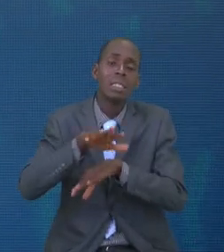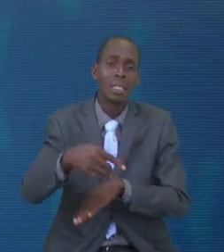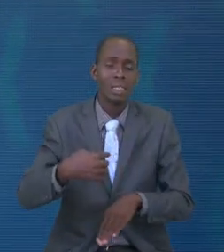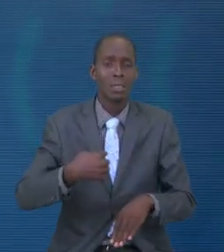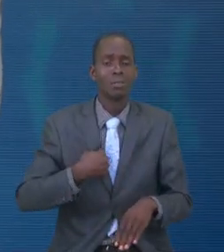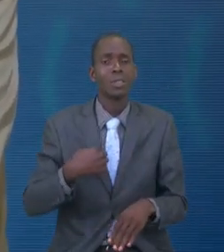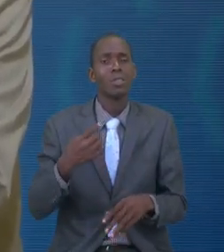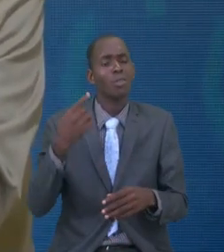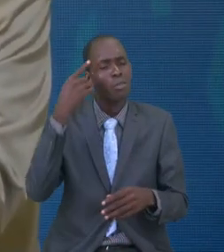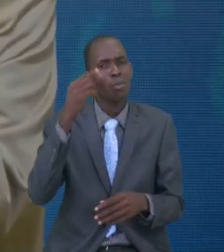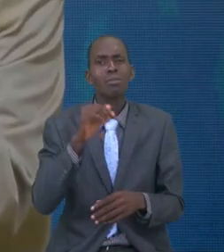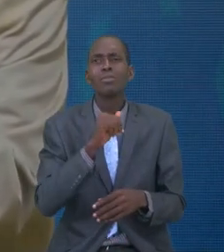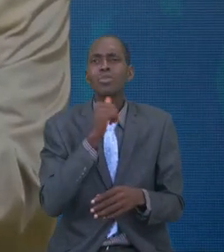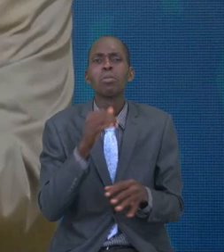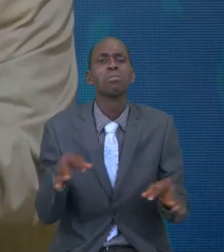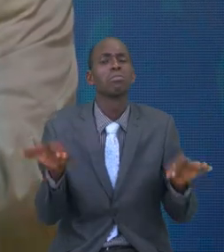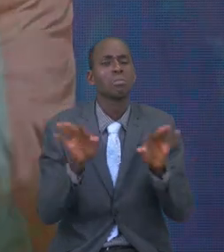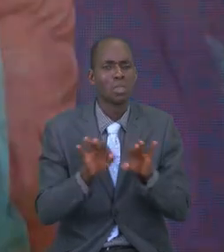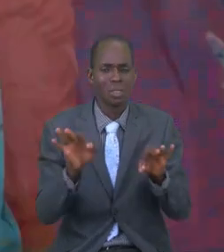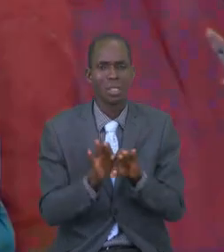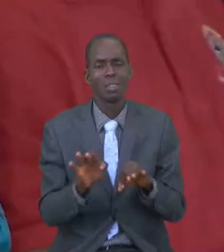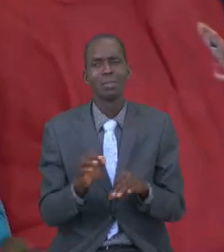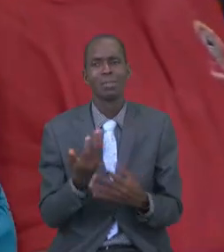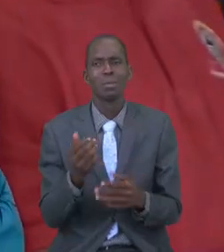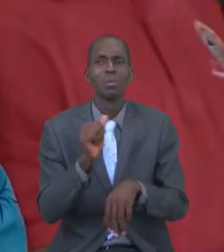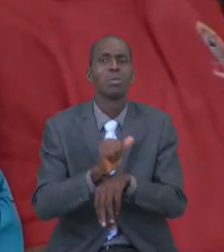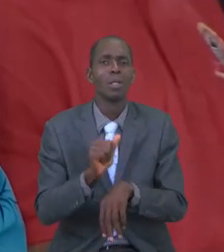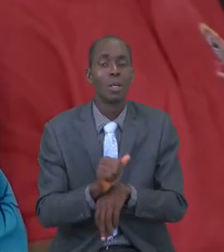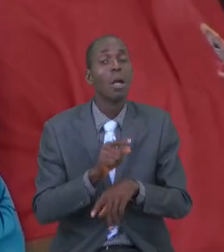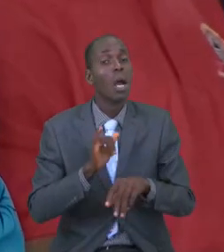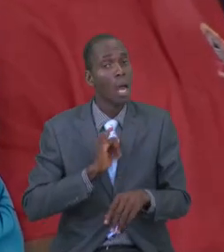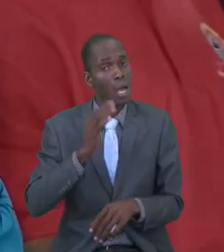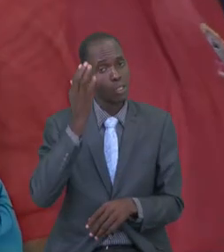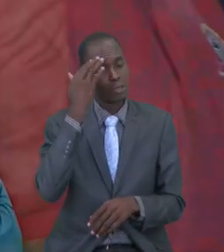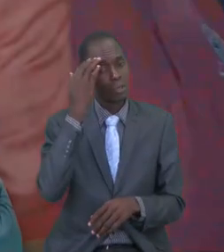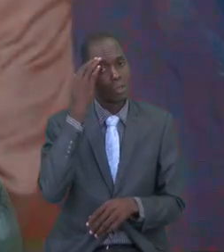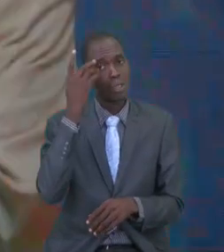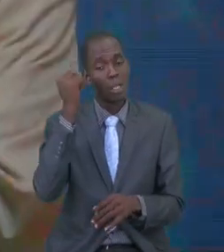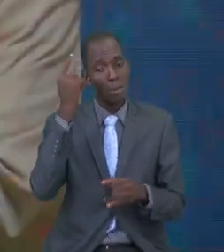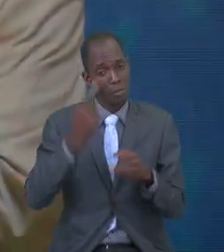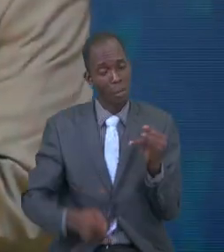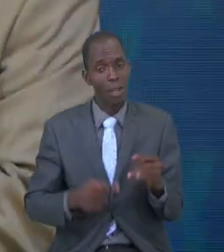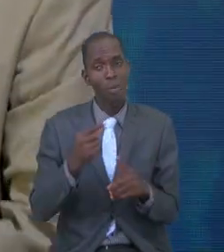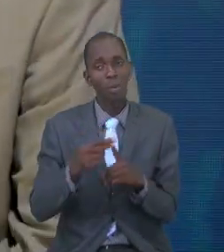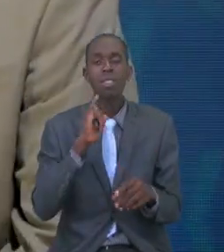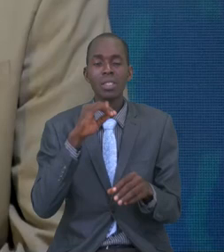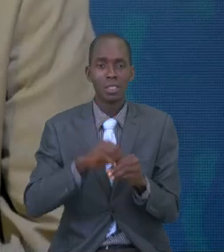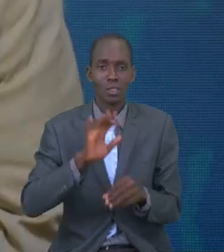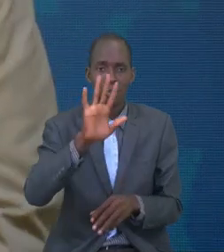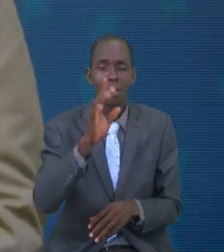unproductive errand. And I know the final word is in your mouth.